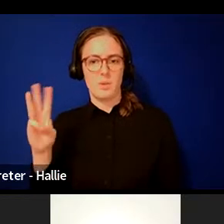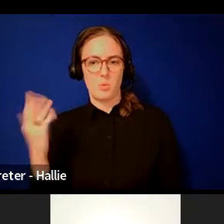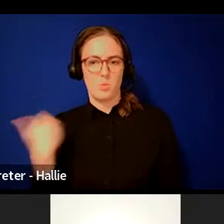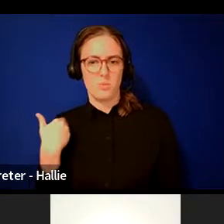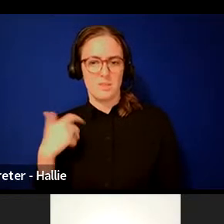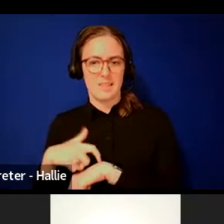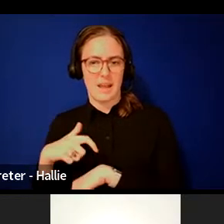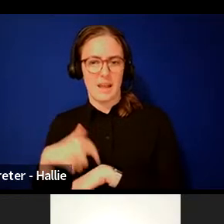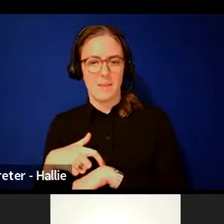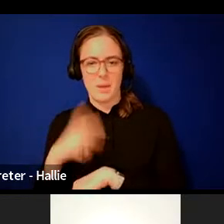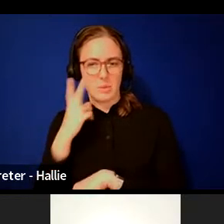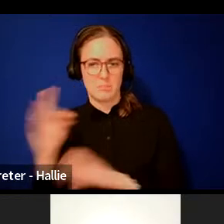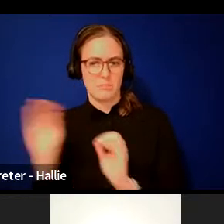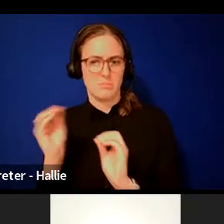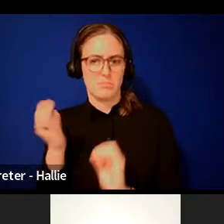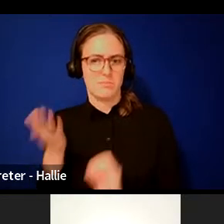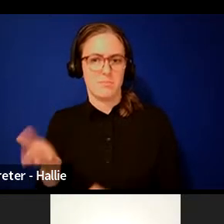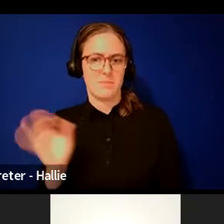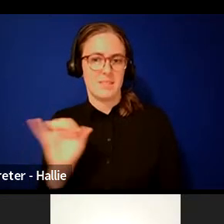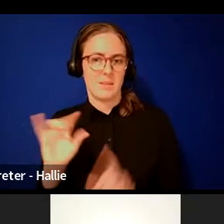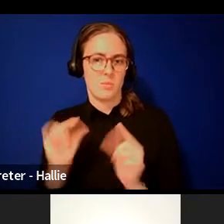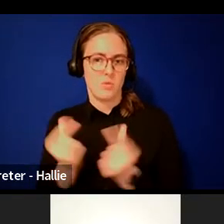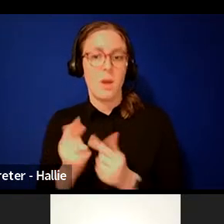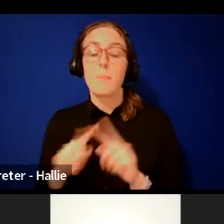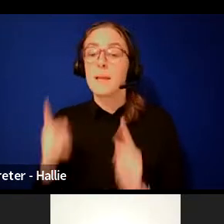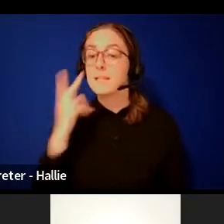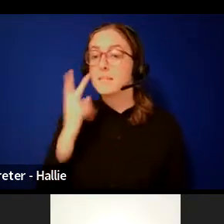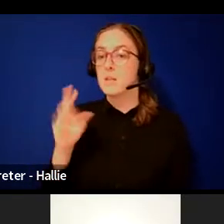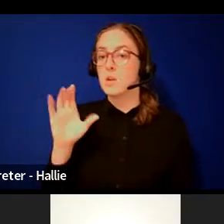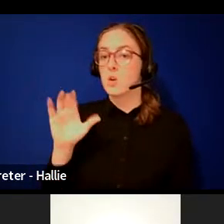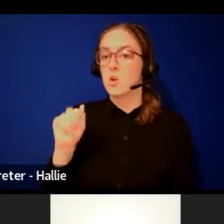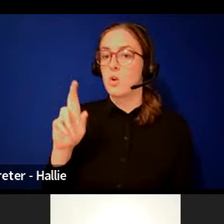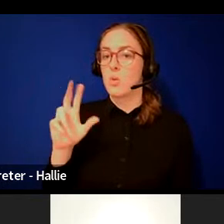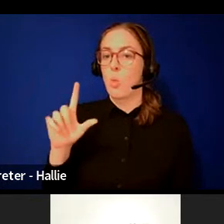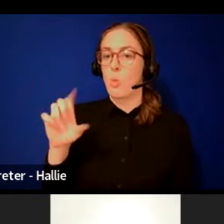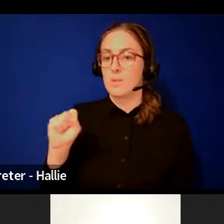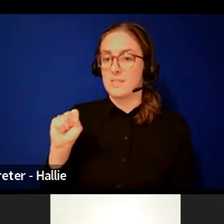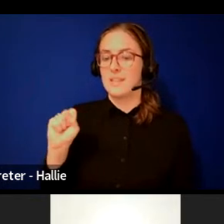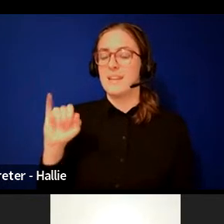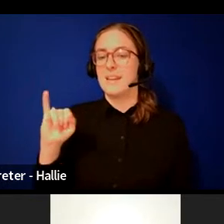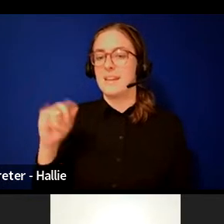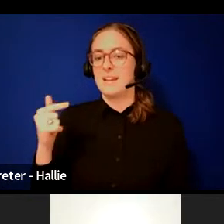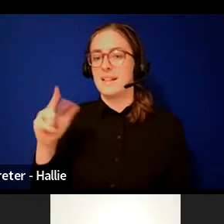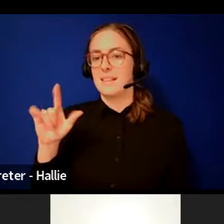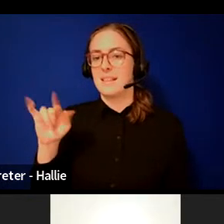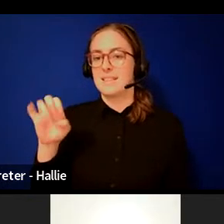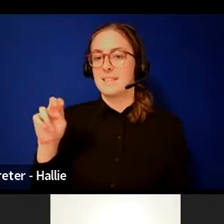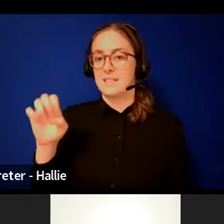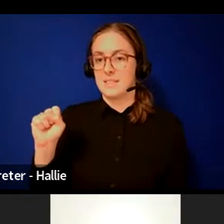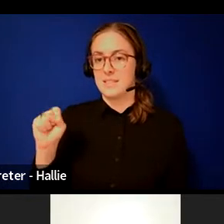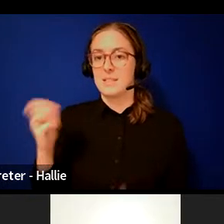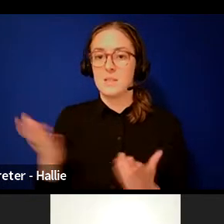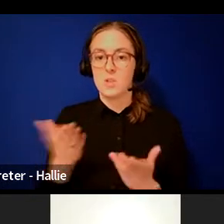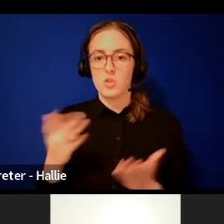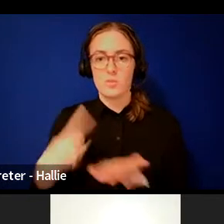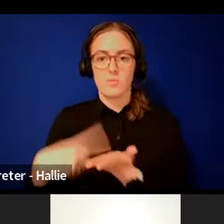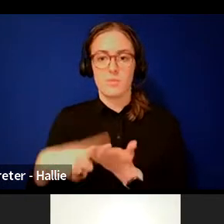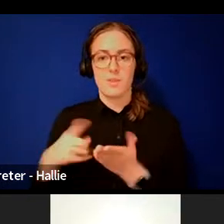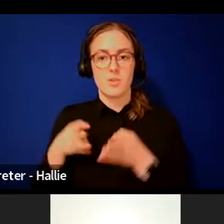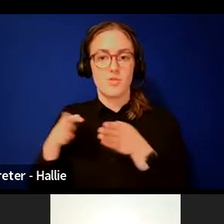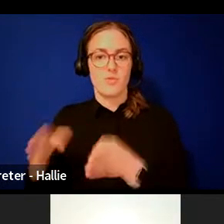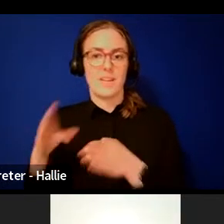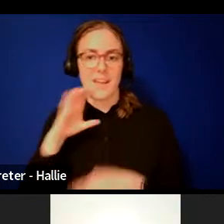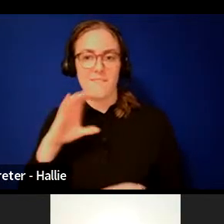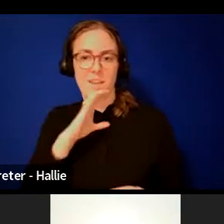group. I do see Carlos Iglesias available to start to discuss the street cafe